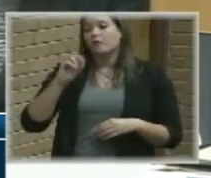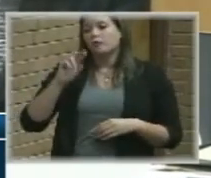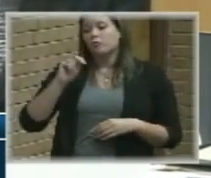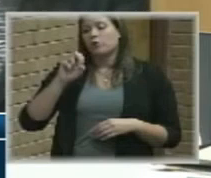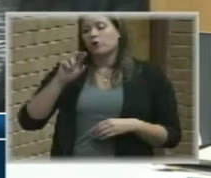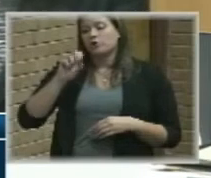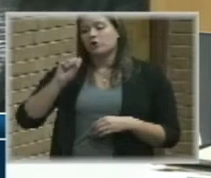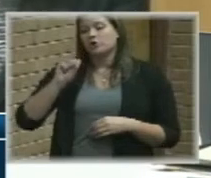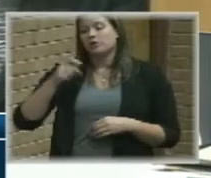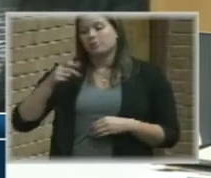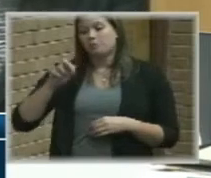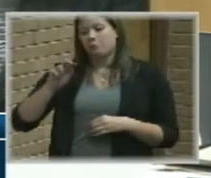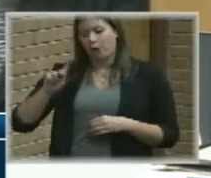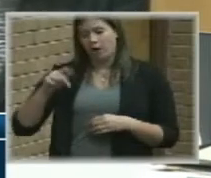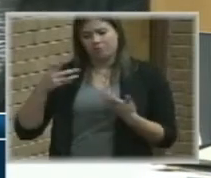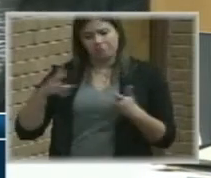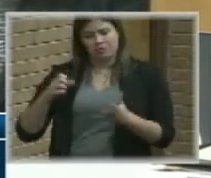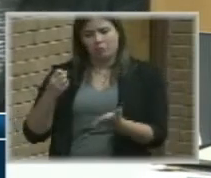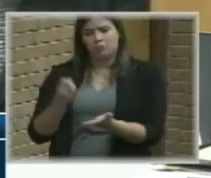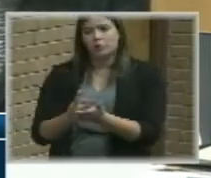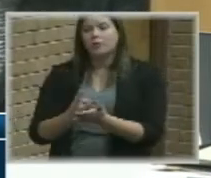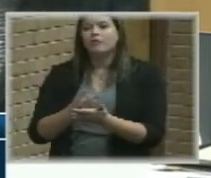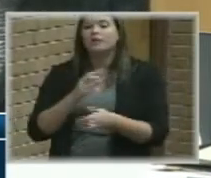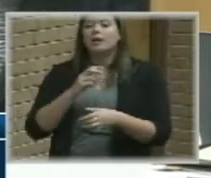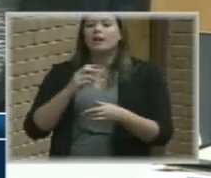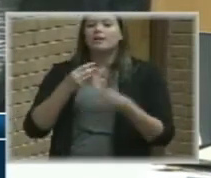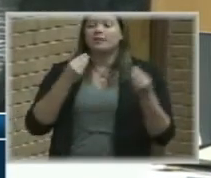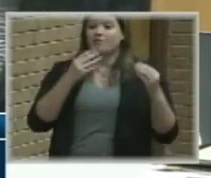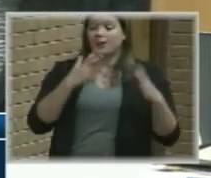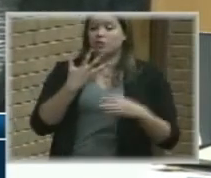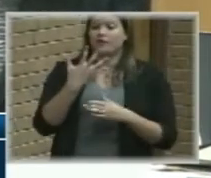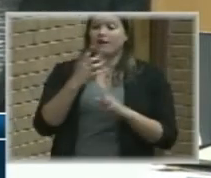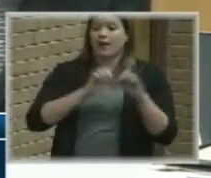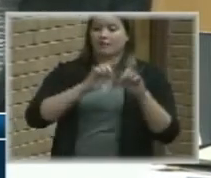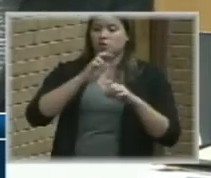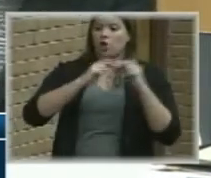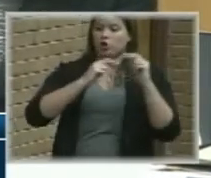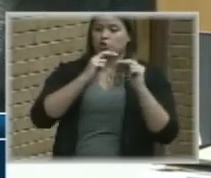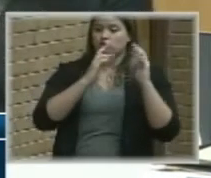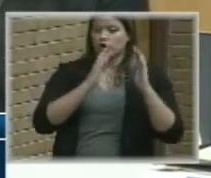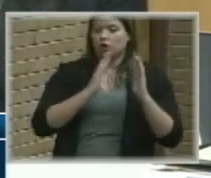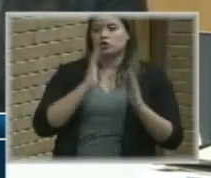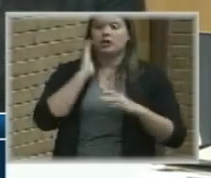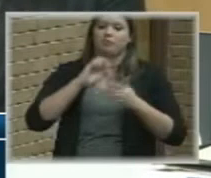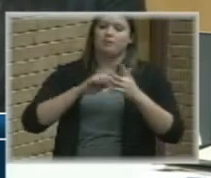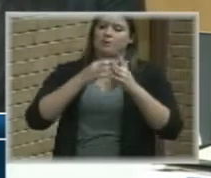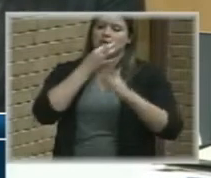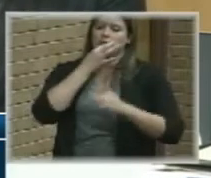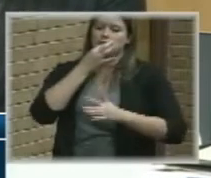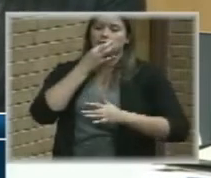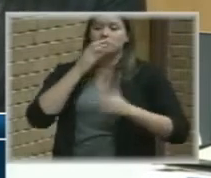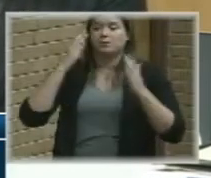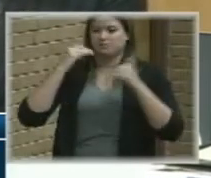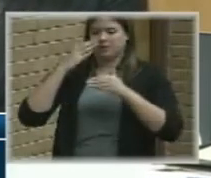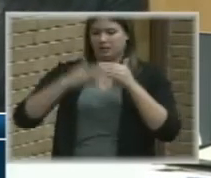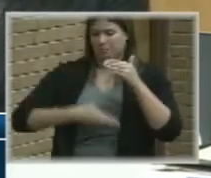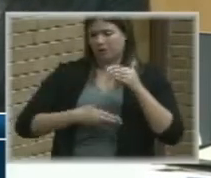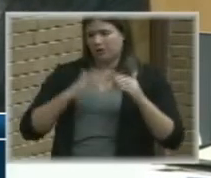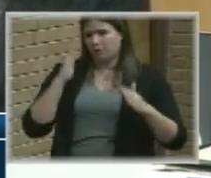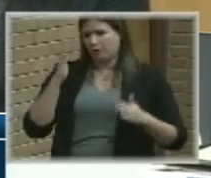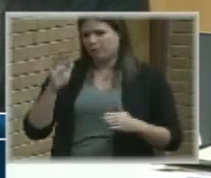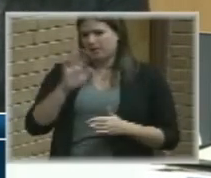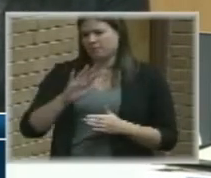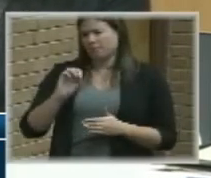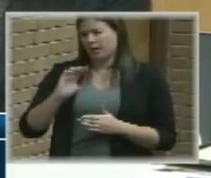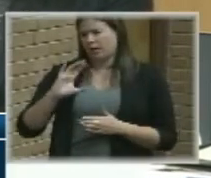approved, and work by the vendor, 5 Star Construction, is to begin soon. Expected completion is sometime